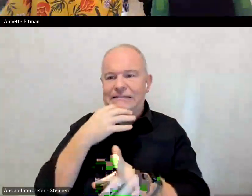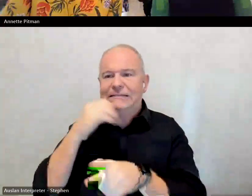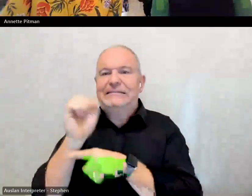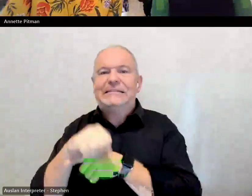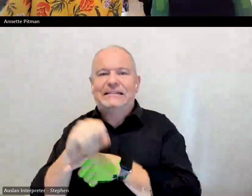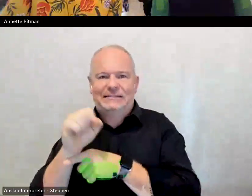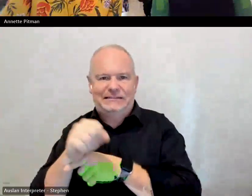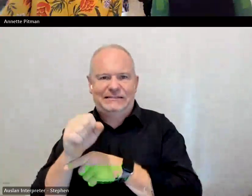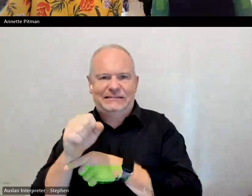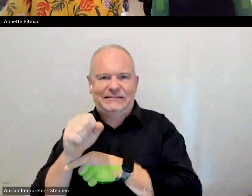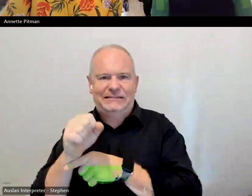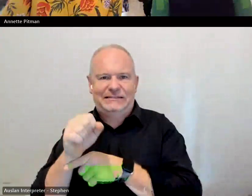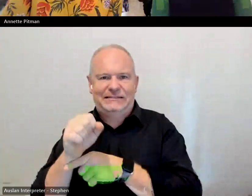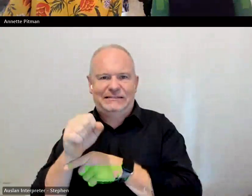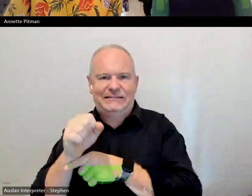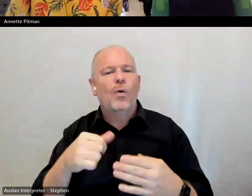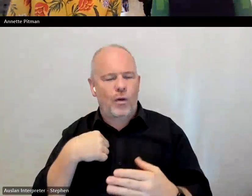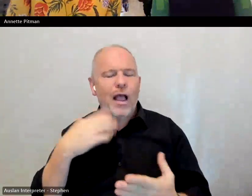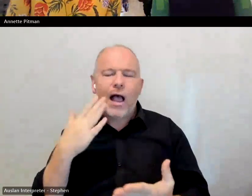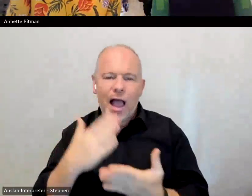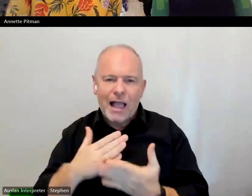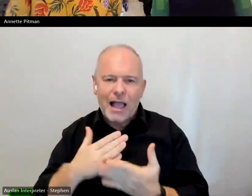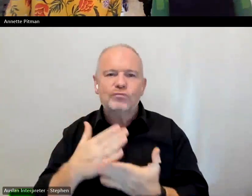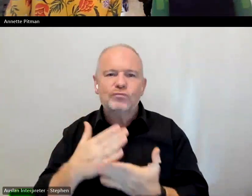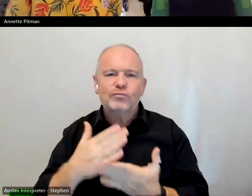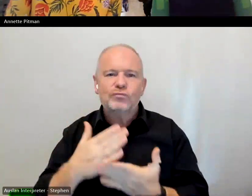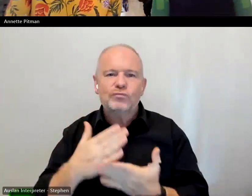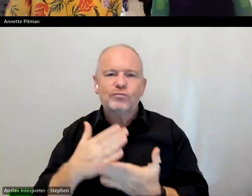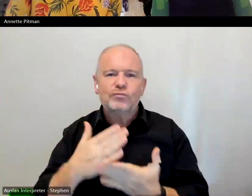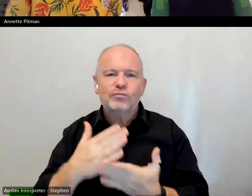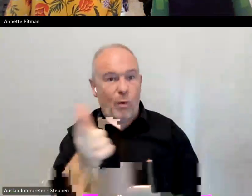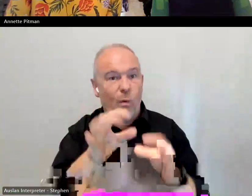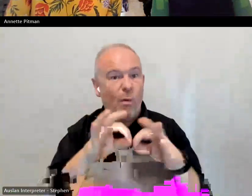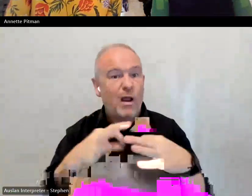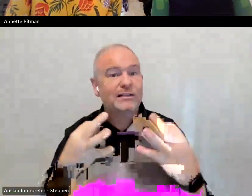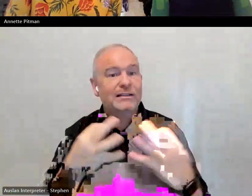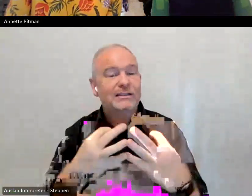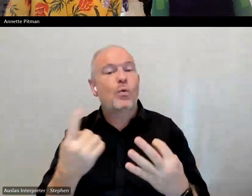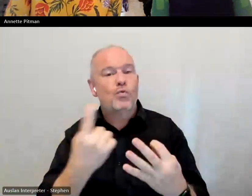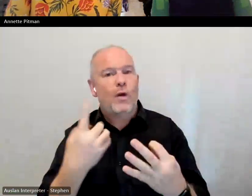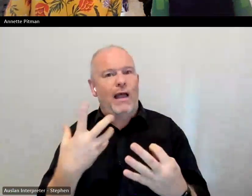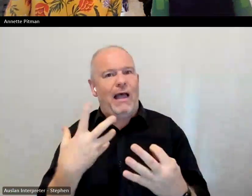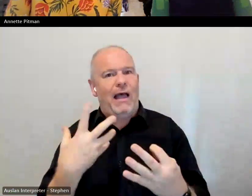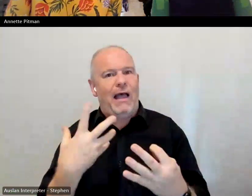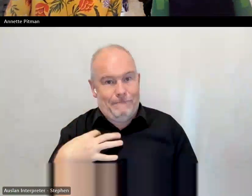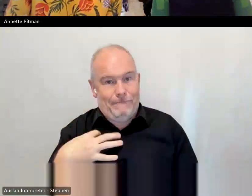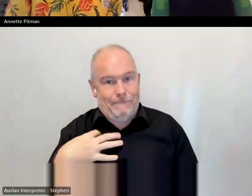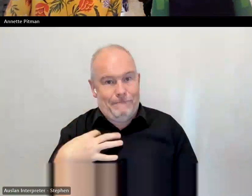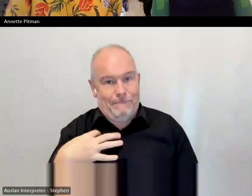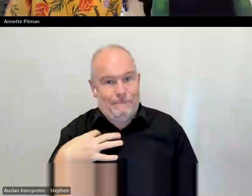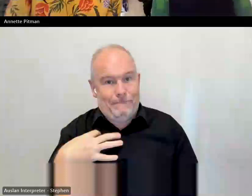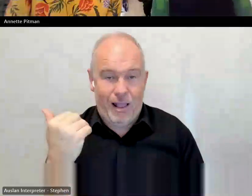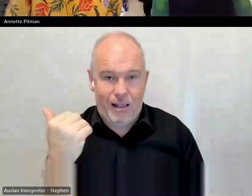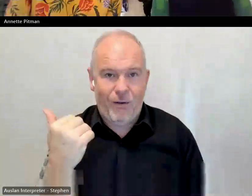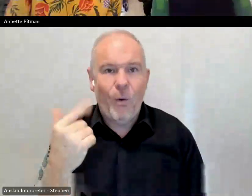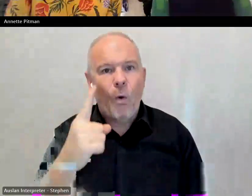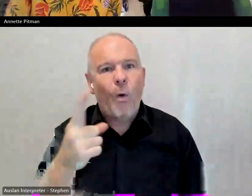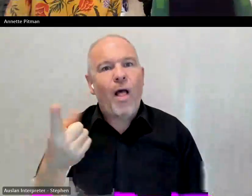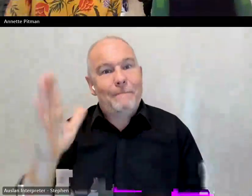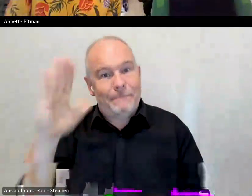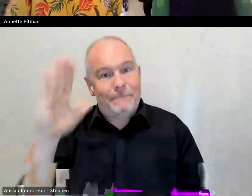the answer to that. We would absolutely be encouraging organisations who have applied or have received